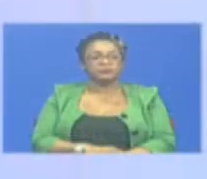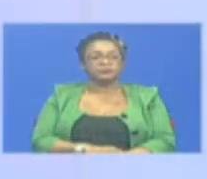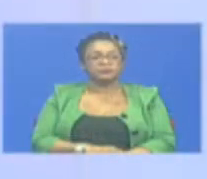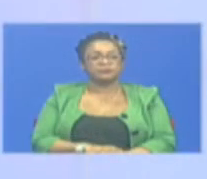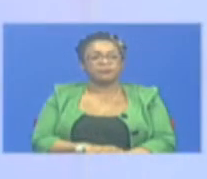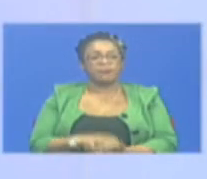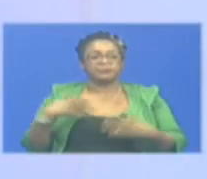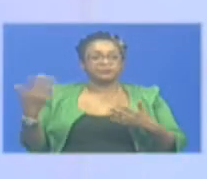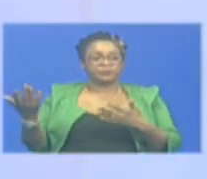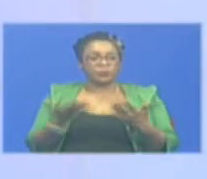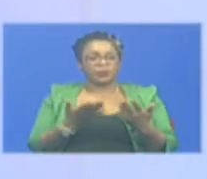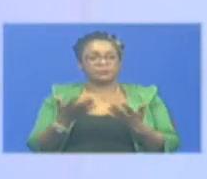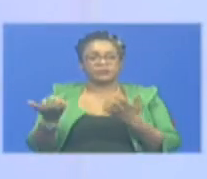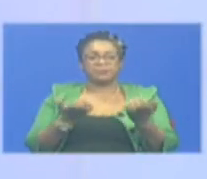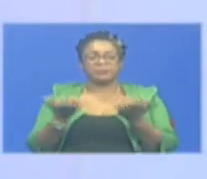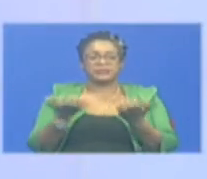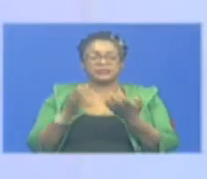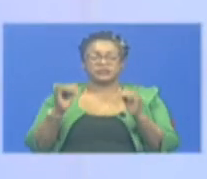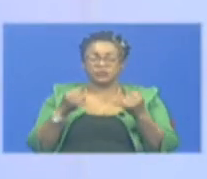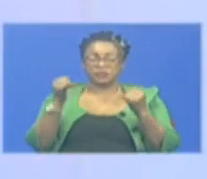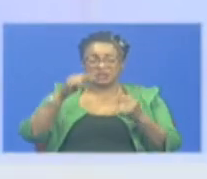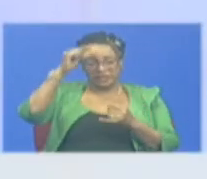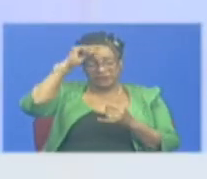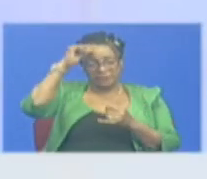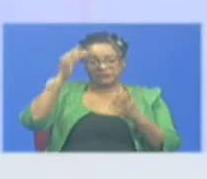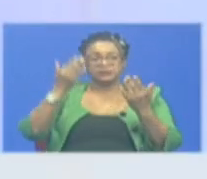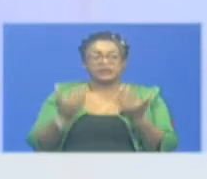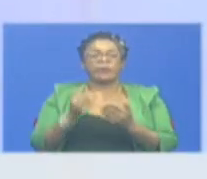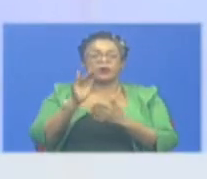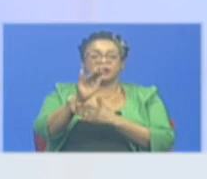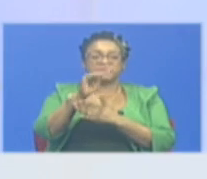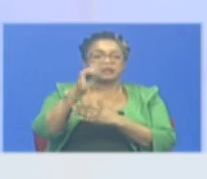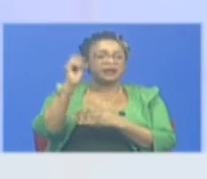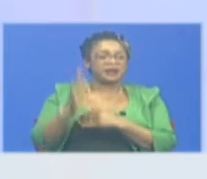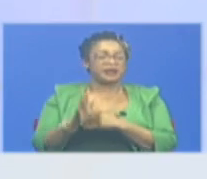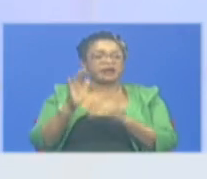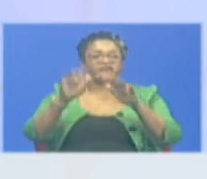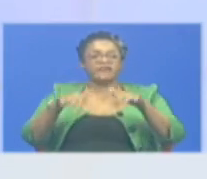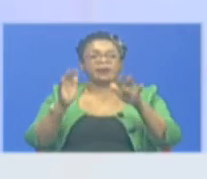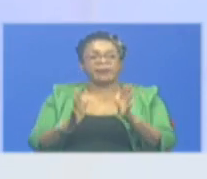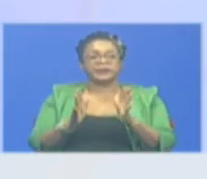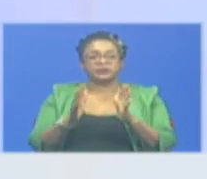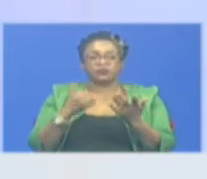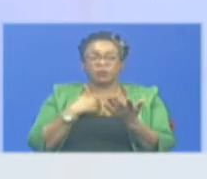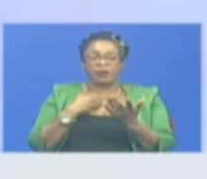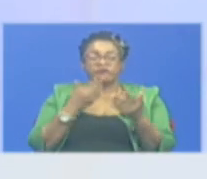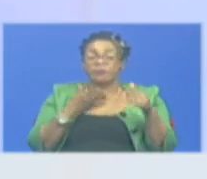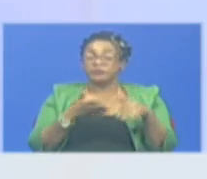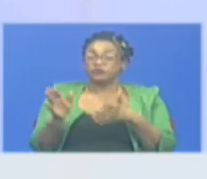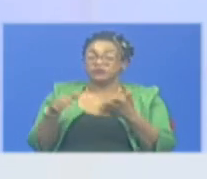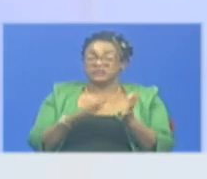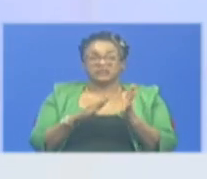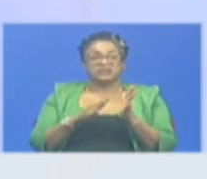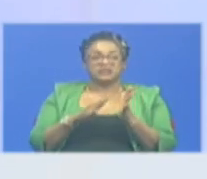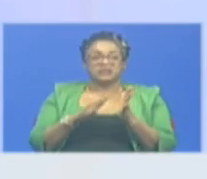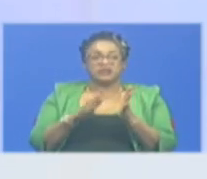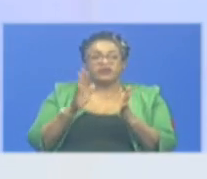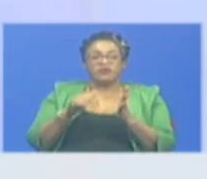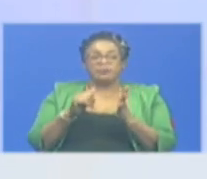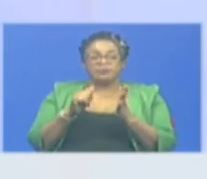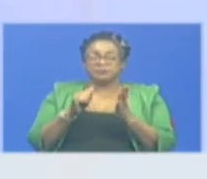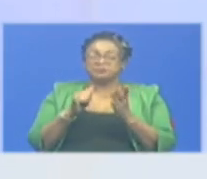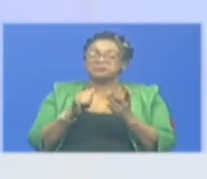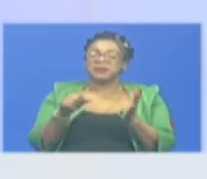Welcome to the business news. The government is now asking Kenyan farmers to seize the opportunity from the impending food